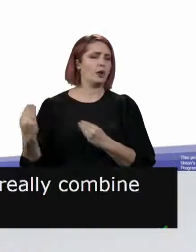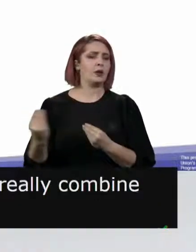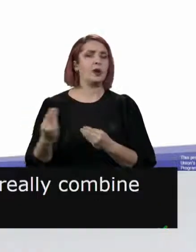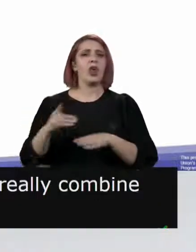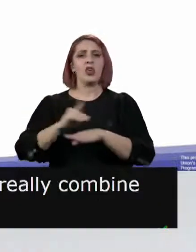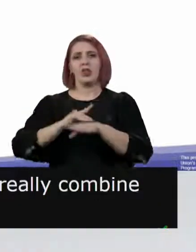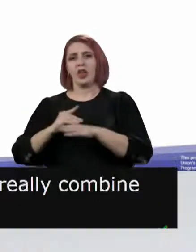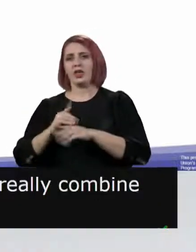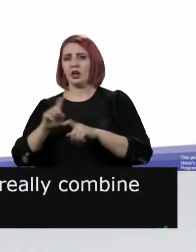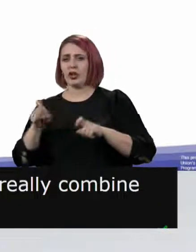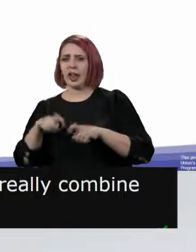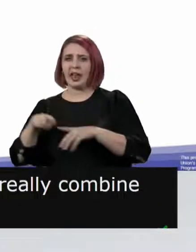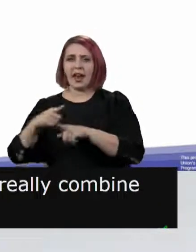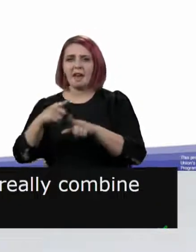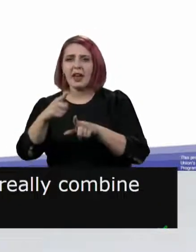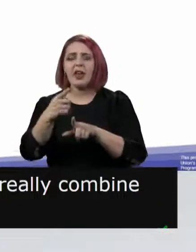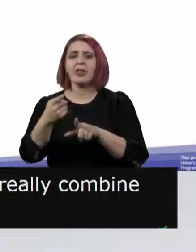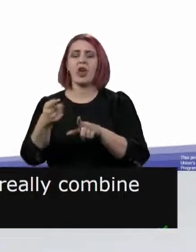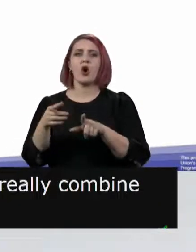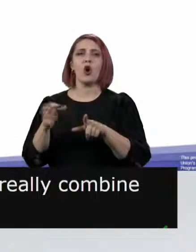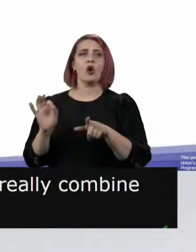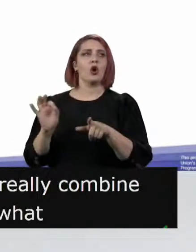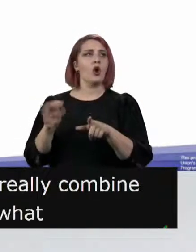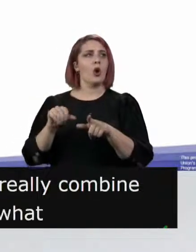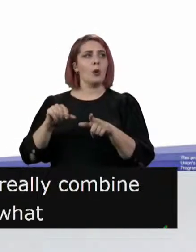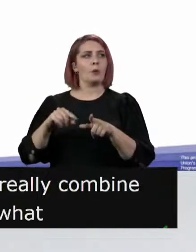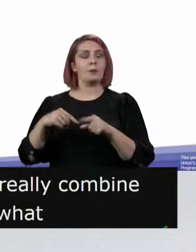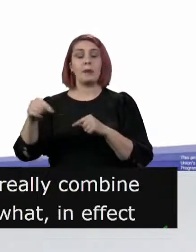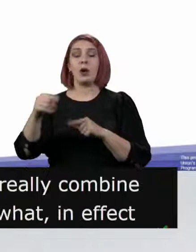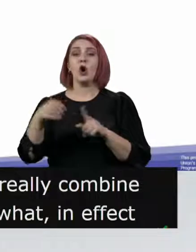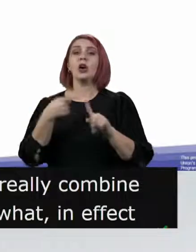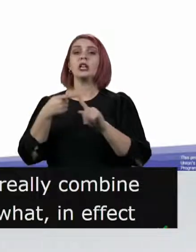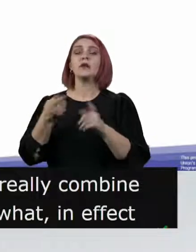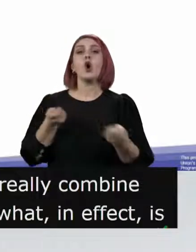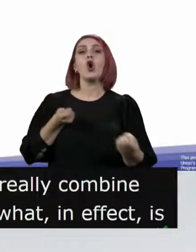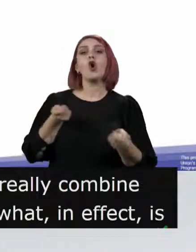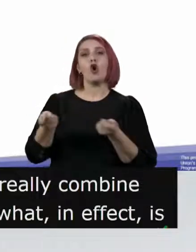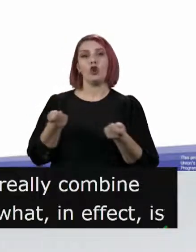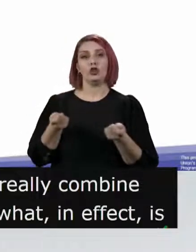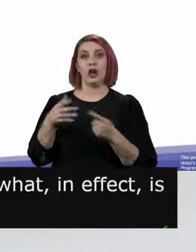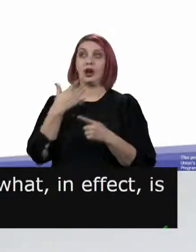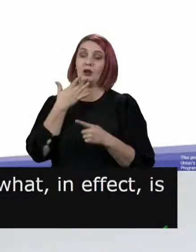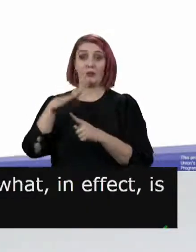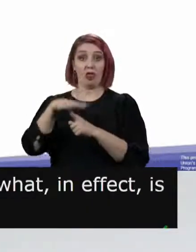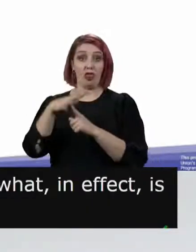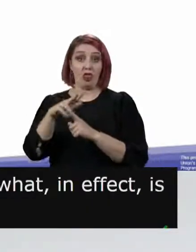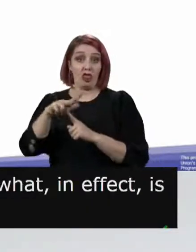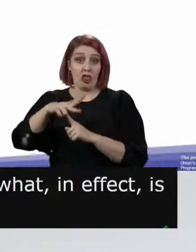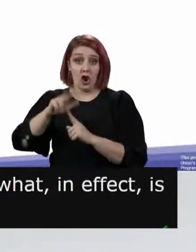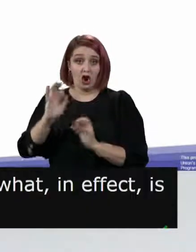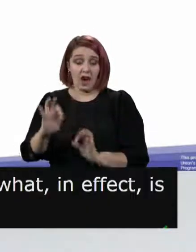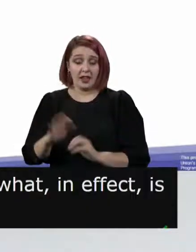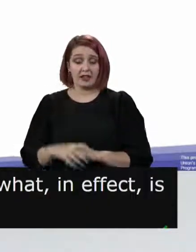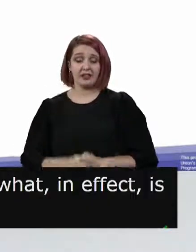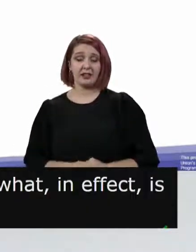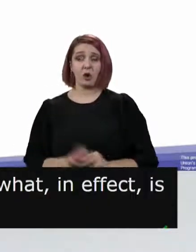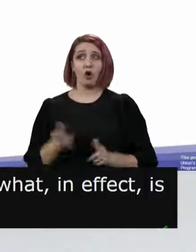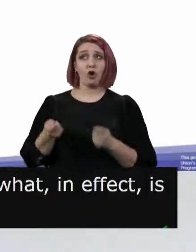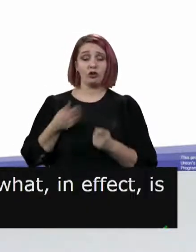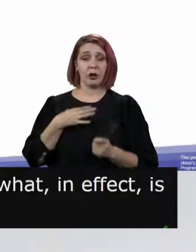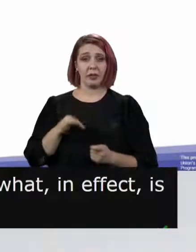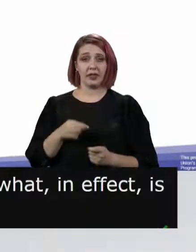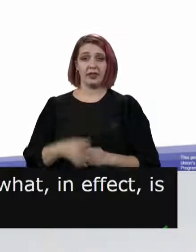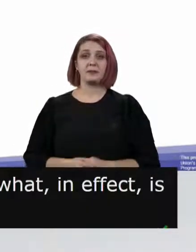to control what in effect is a drone. Autonomous vehicles are fundamentally drone vehicles that are controlled by